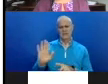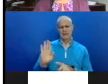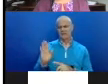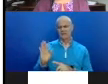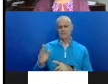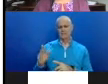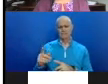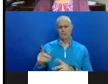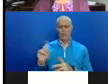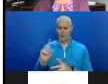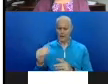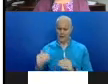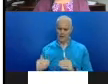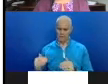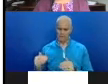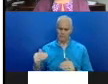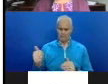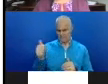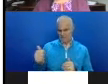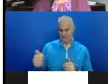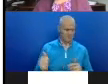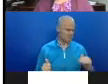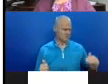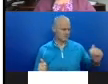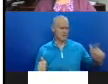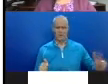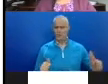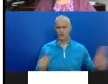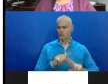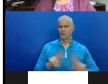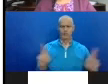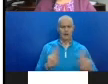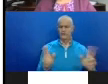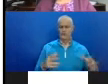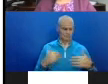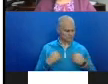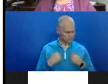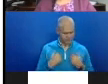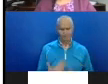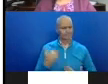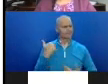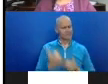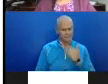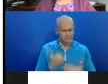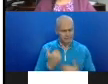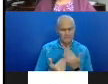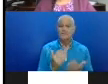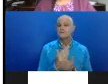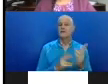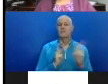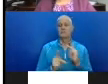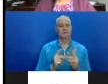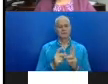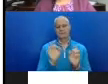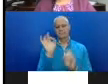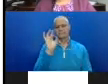at the in terms of their readiness to engage kind of in a restorative process. And some people are very traumatized,